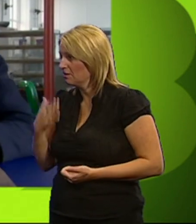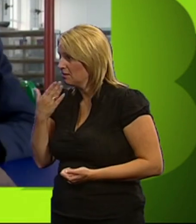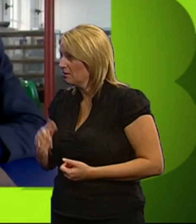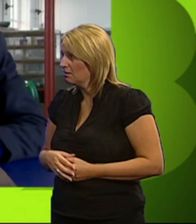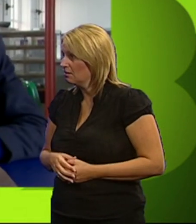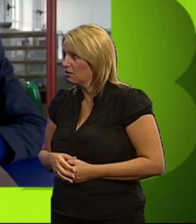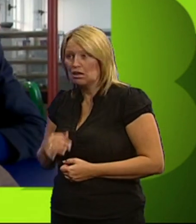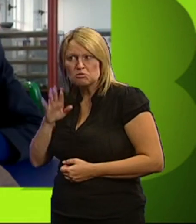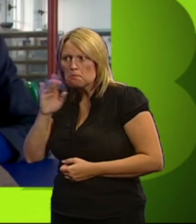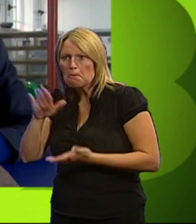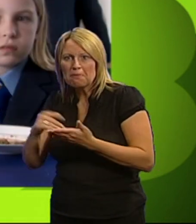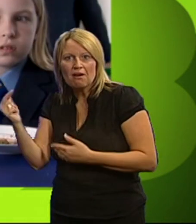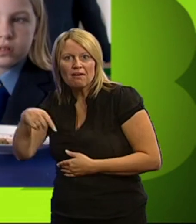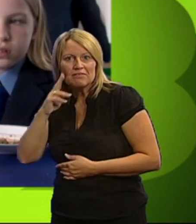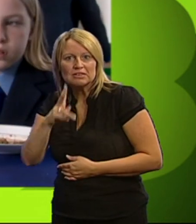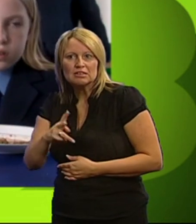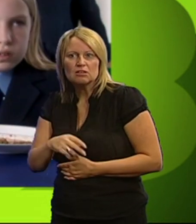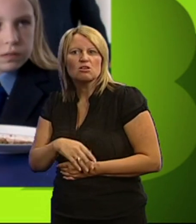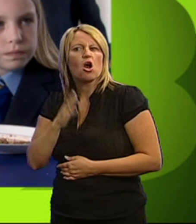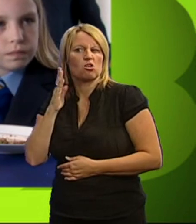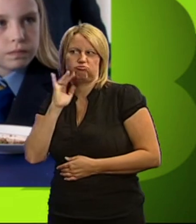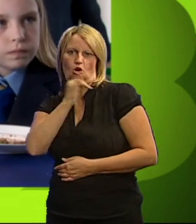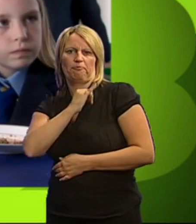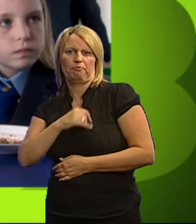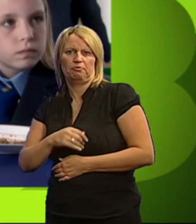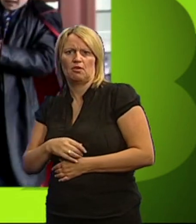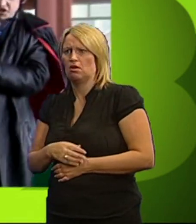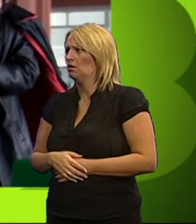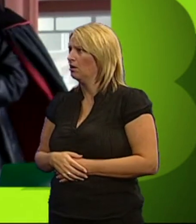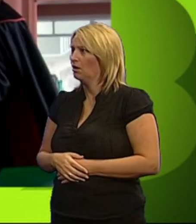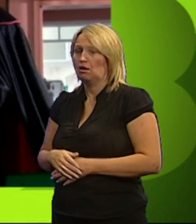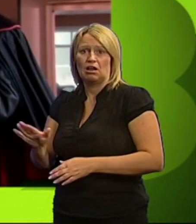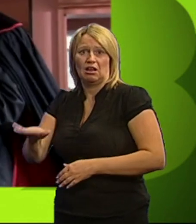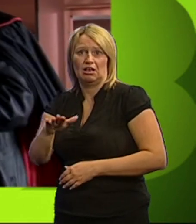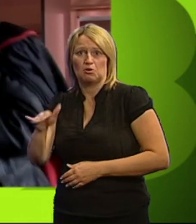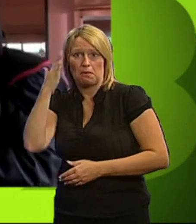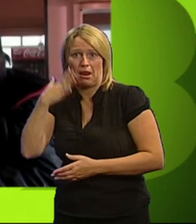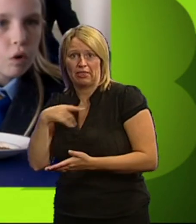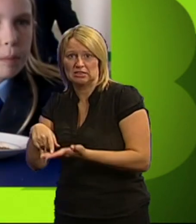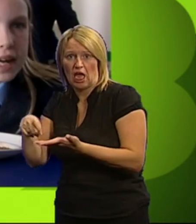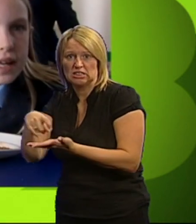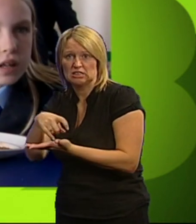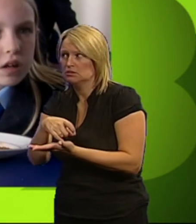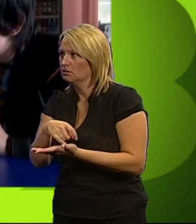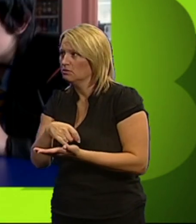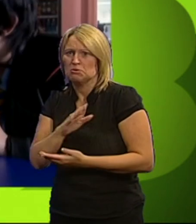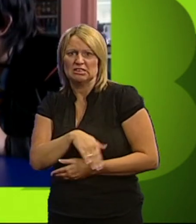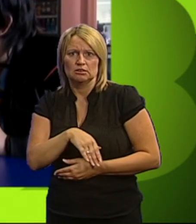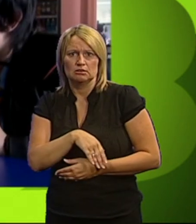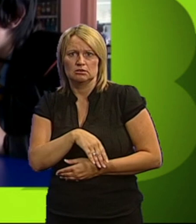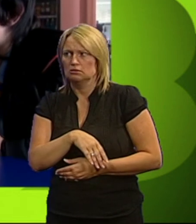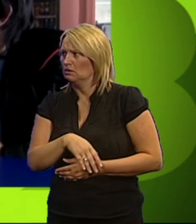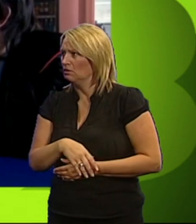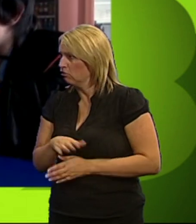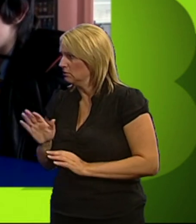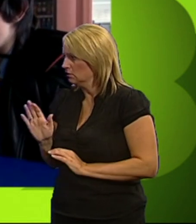Thanks. So I hear your Mum's visiting. You heard wrong. Hey, Vlad, does your Mum like slugs at all? Robin.